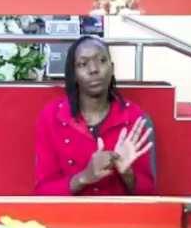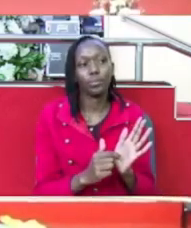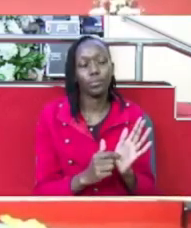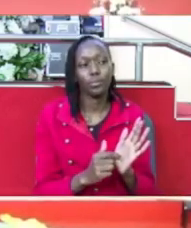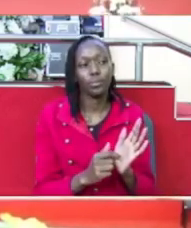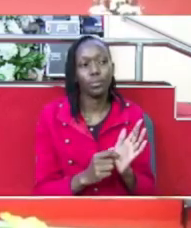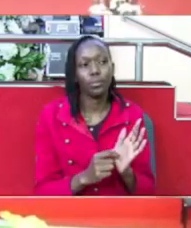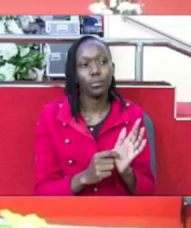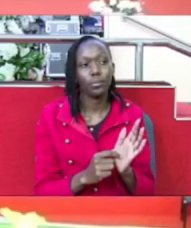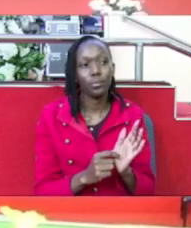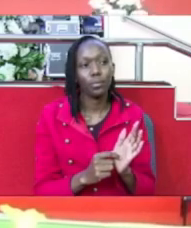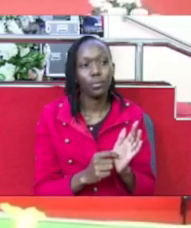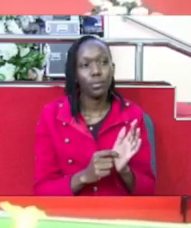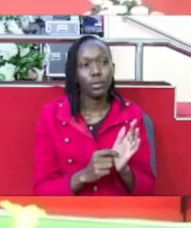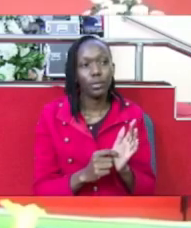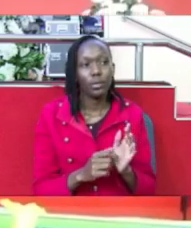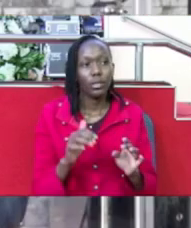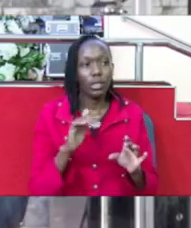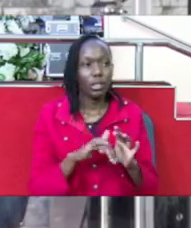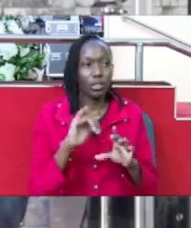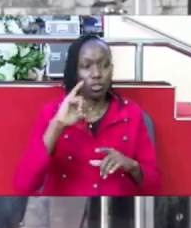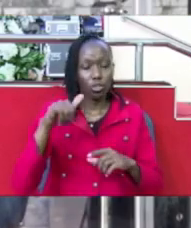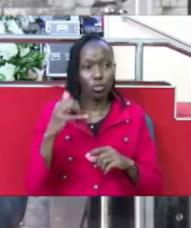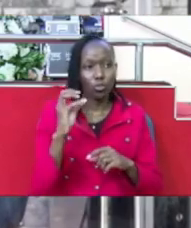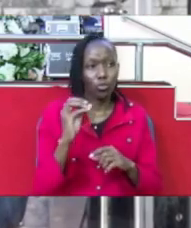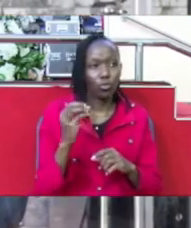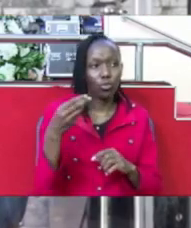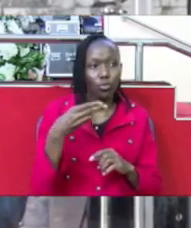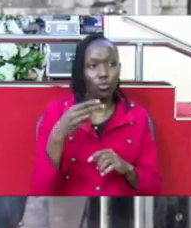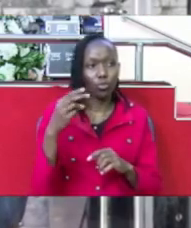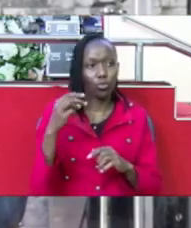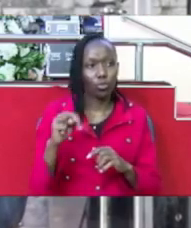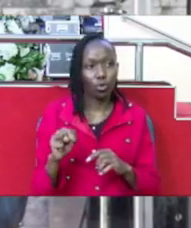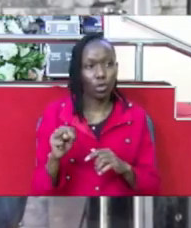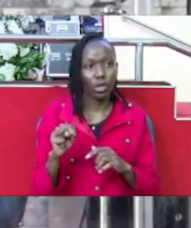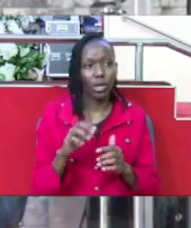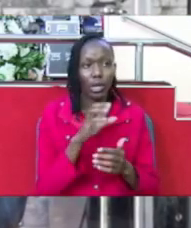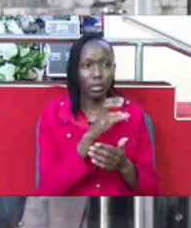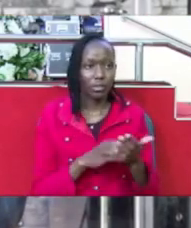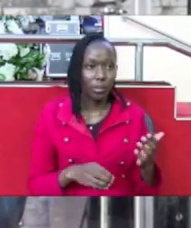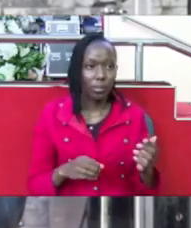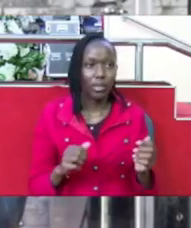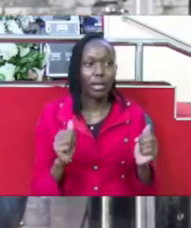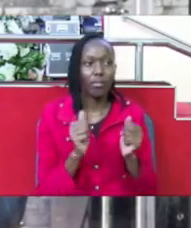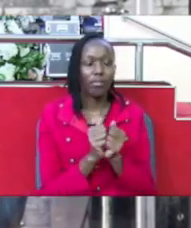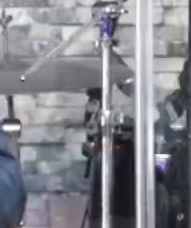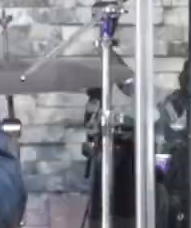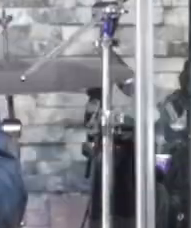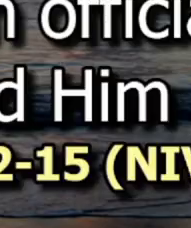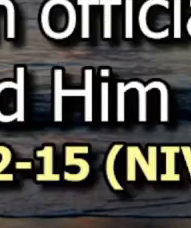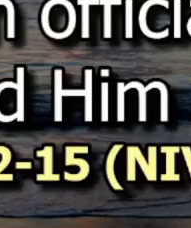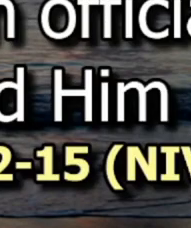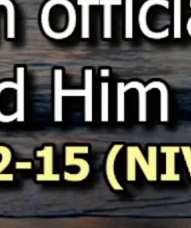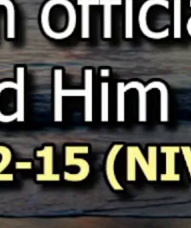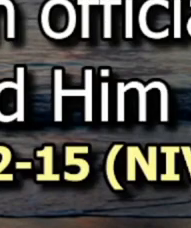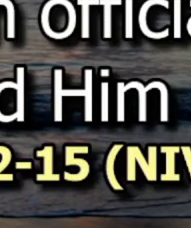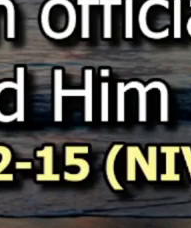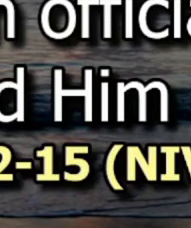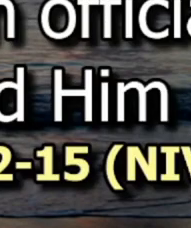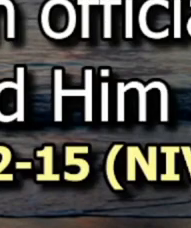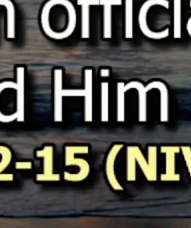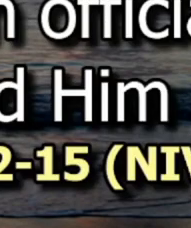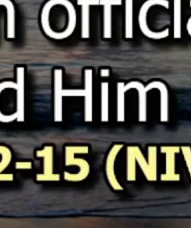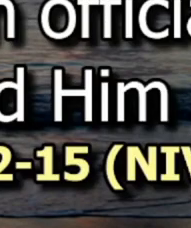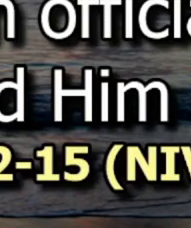alidhihirisha mwenyewe. In John chapter 13, Yohana 13, verse 12 to 15. Pale 12